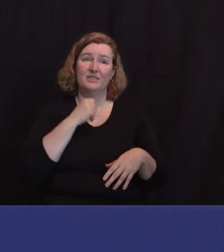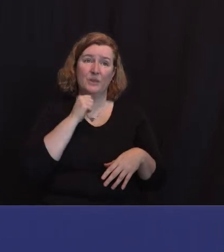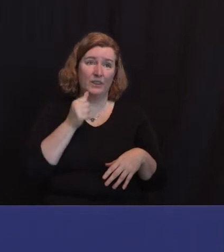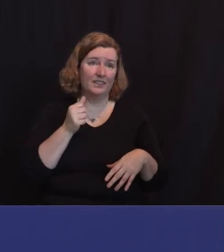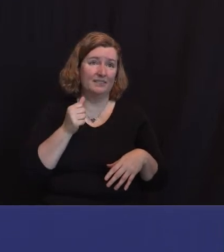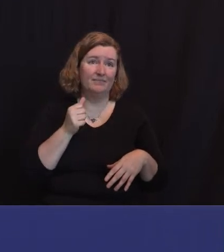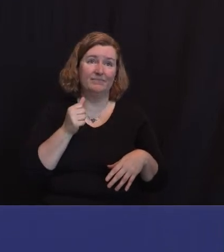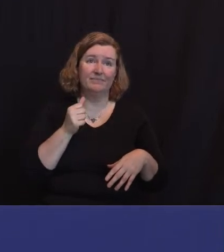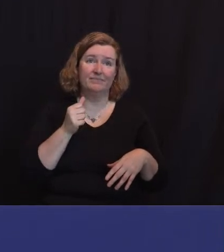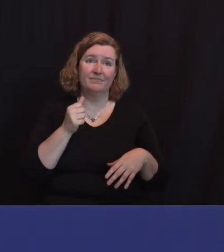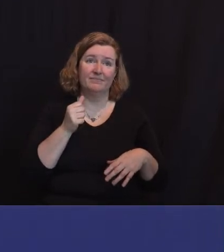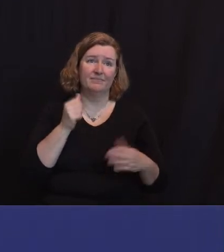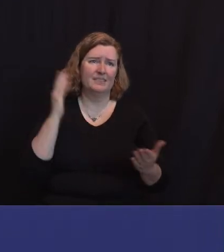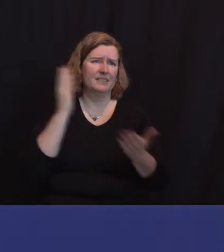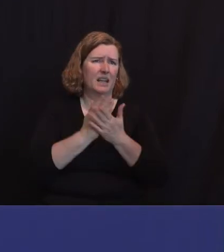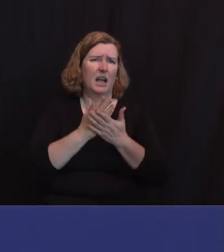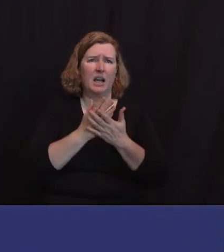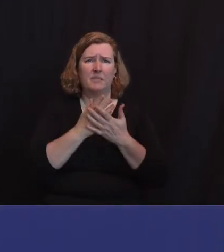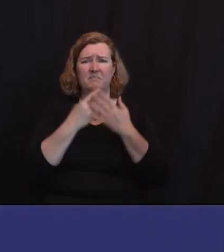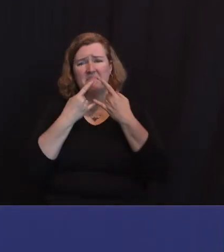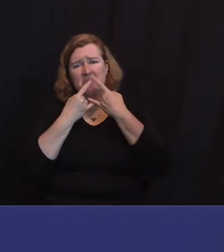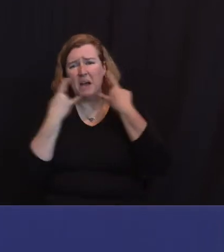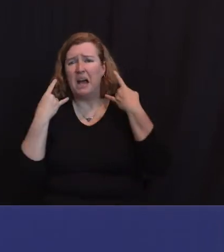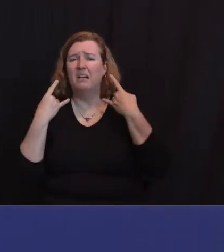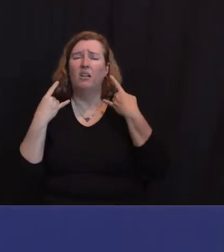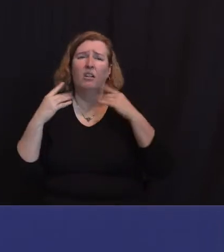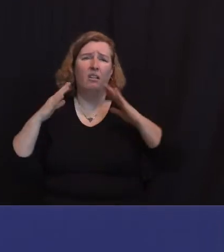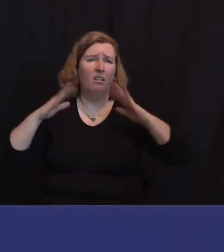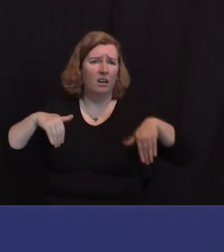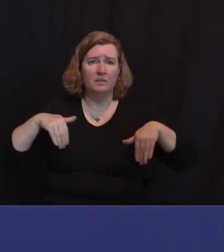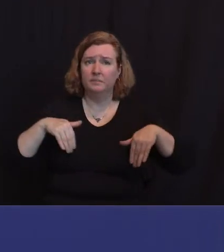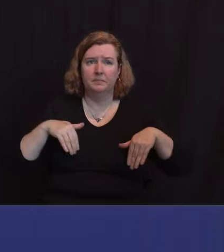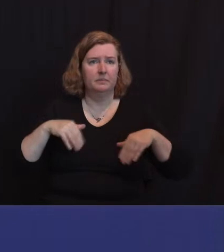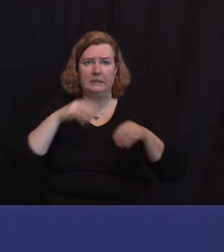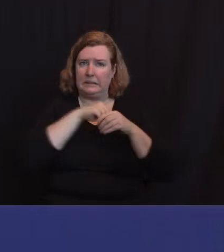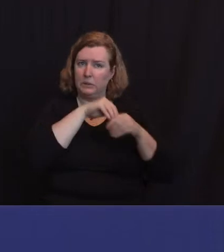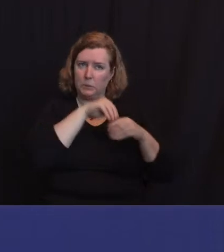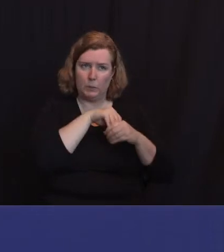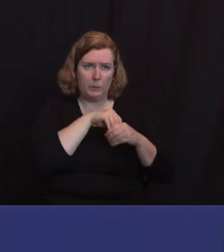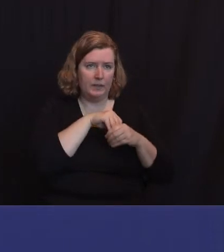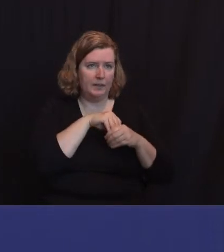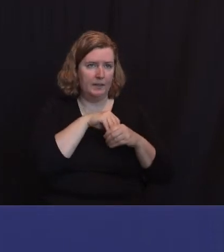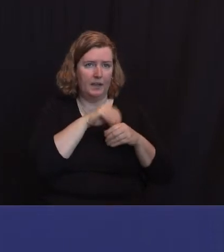by Memorial Day, indoors at least. I don't see that. I just don't see it.